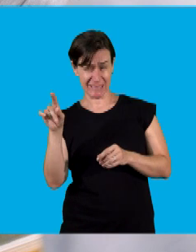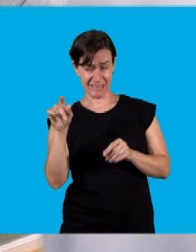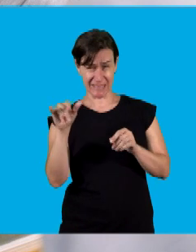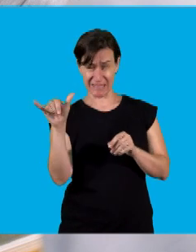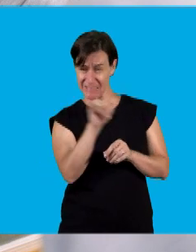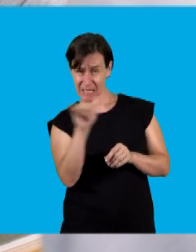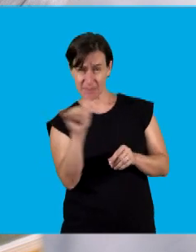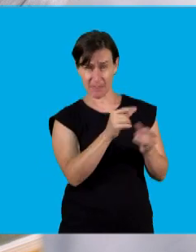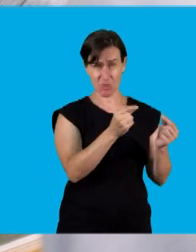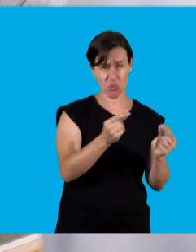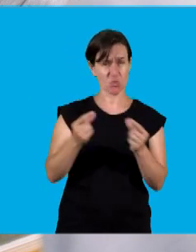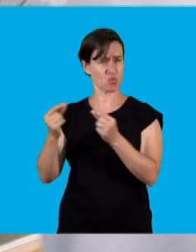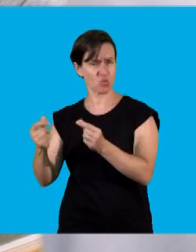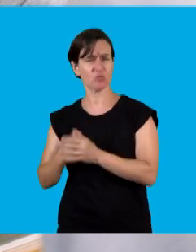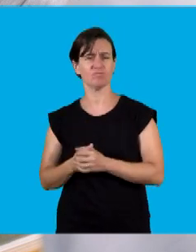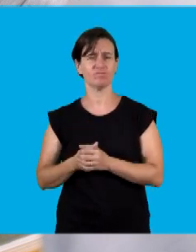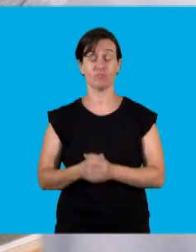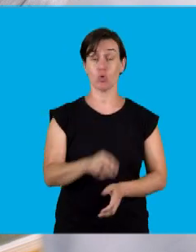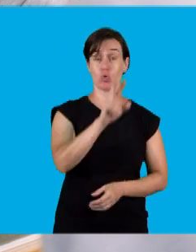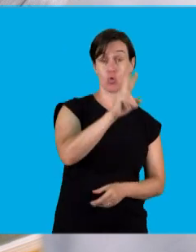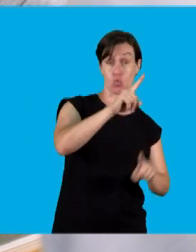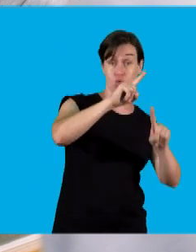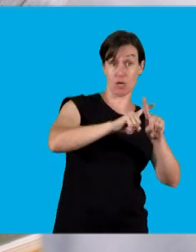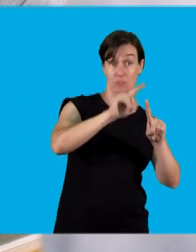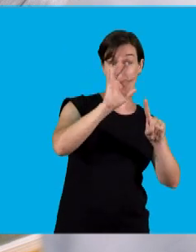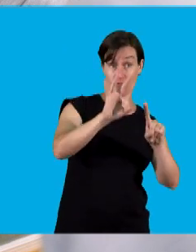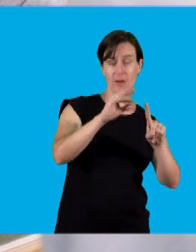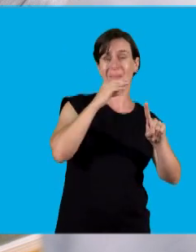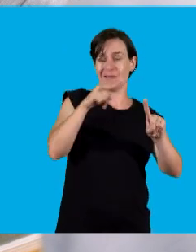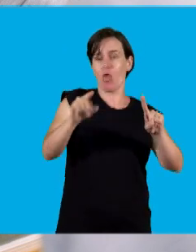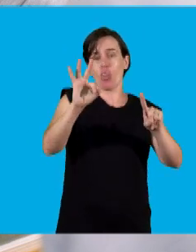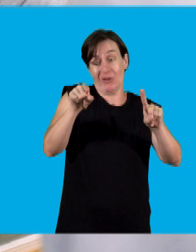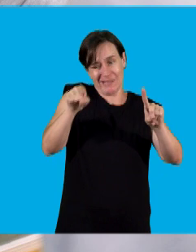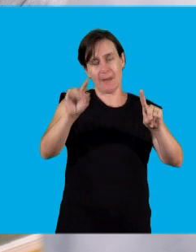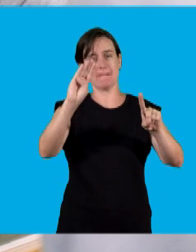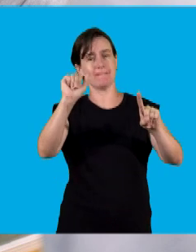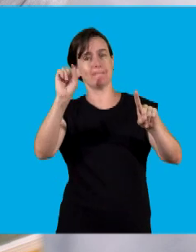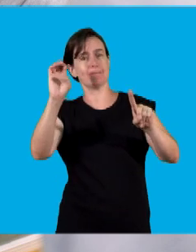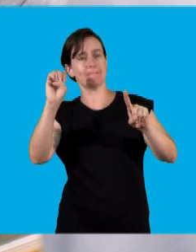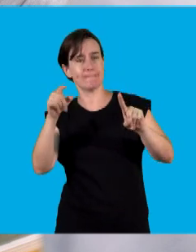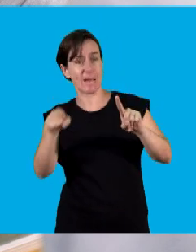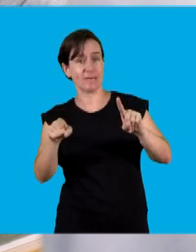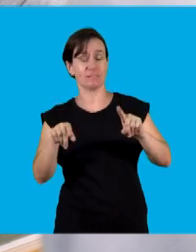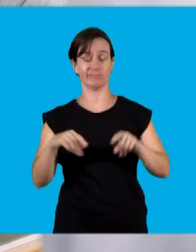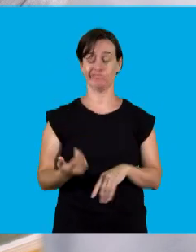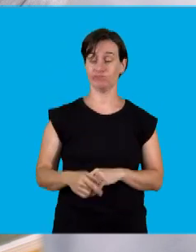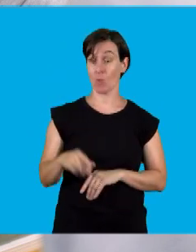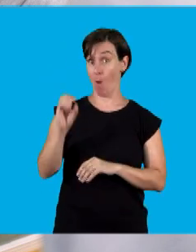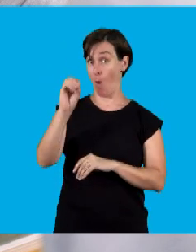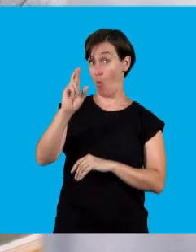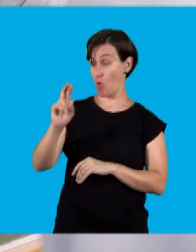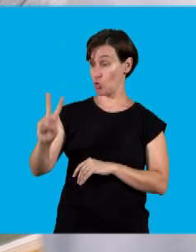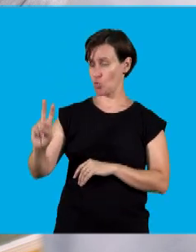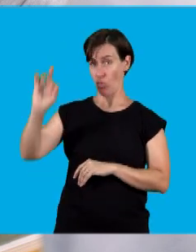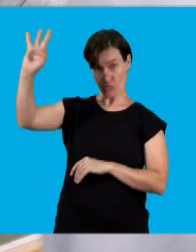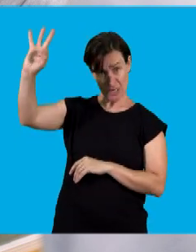the result of 2 multiplied by 3, where 3 is a base, and the result of 2 exponent